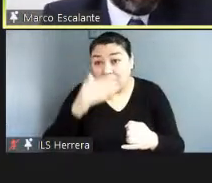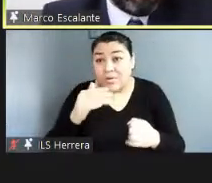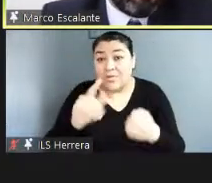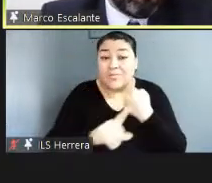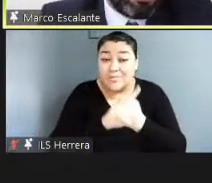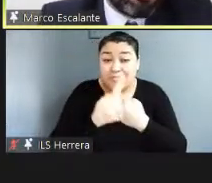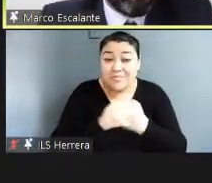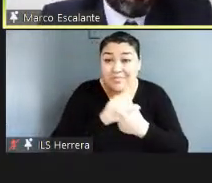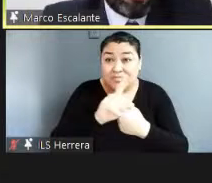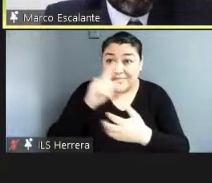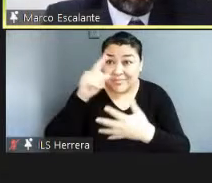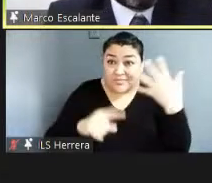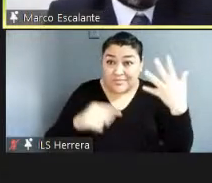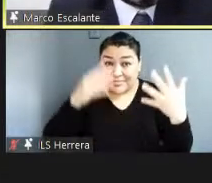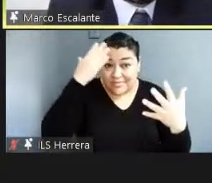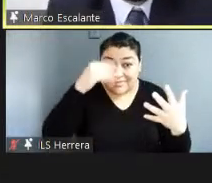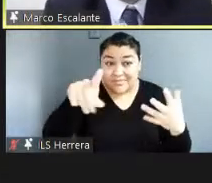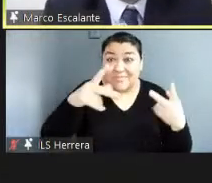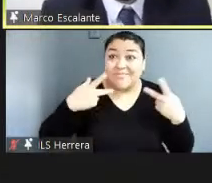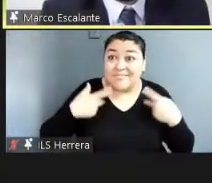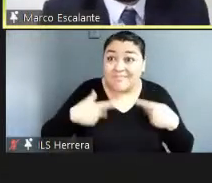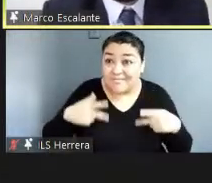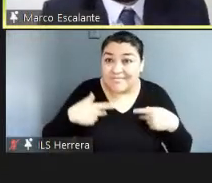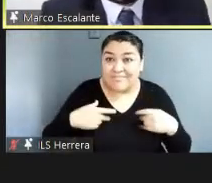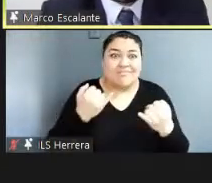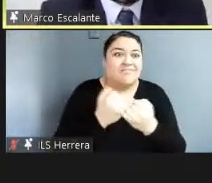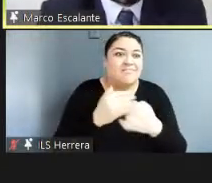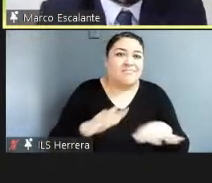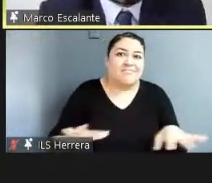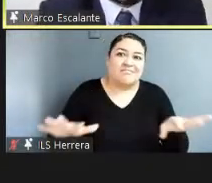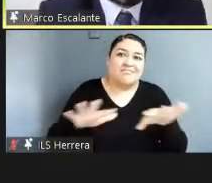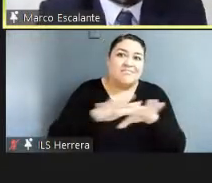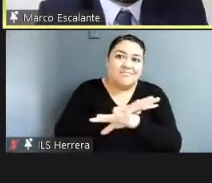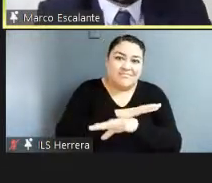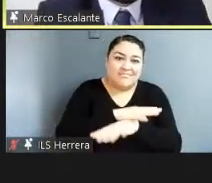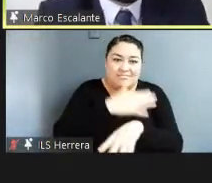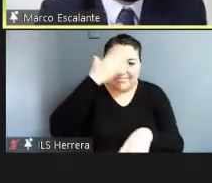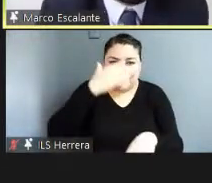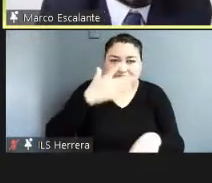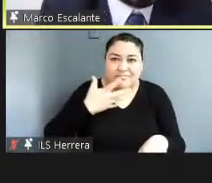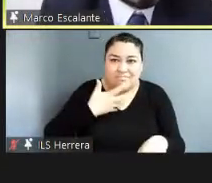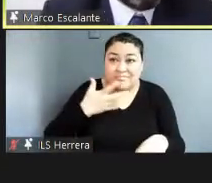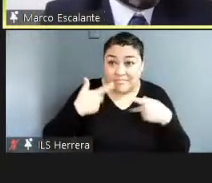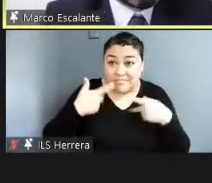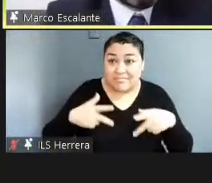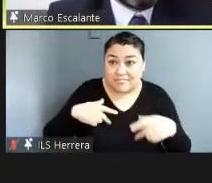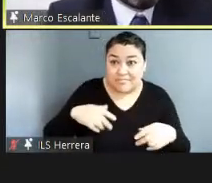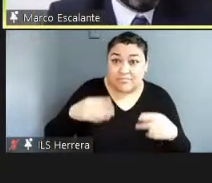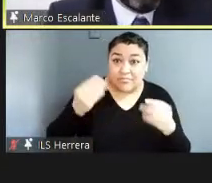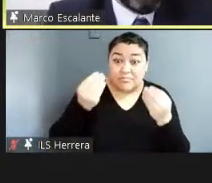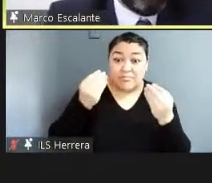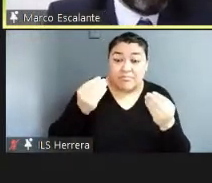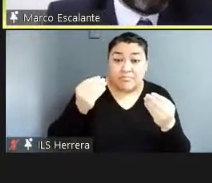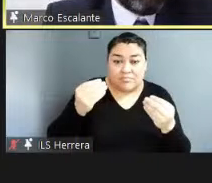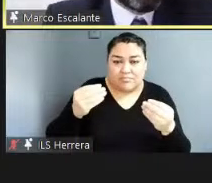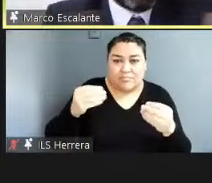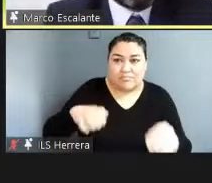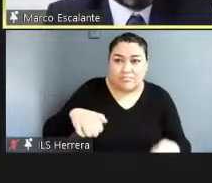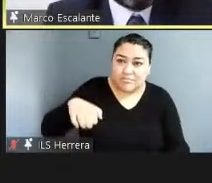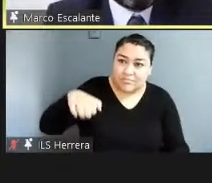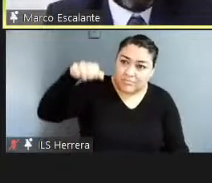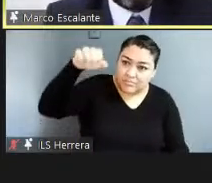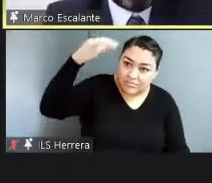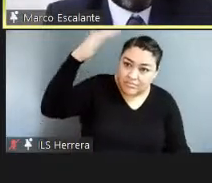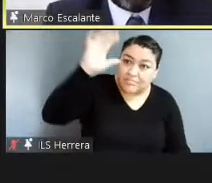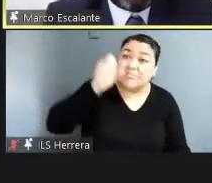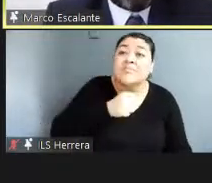Chronic degenerative diseases, the change in the population pyramid, where we'll have an increasing older population because